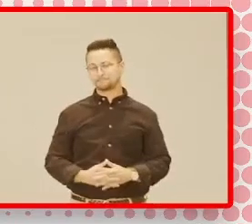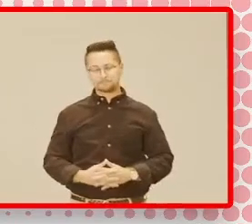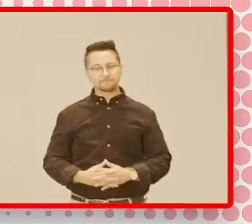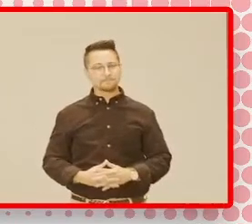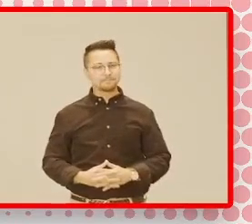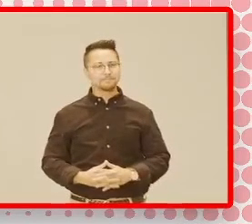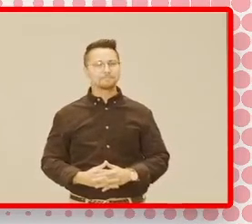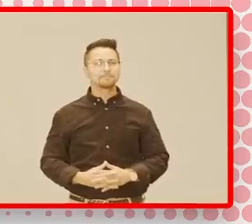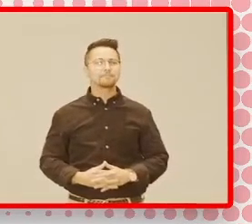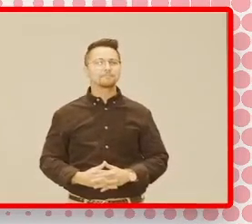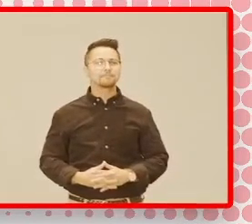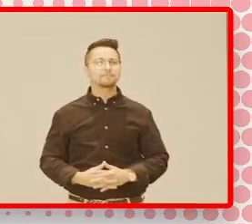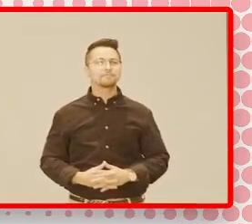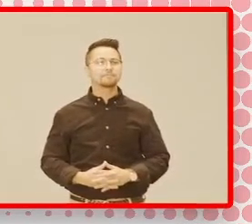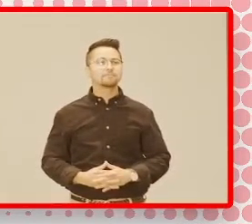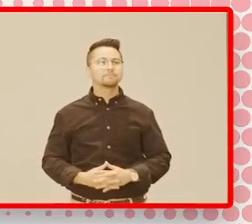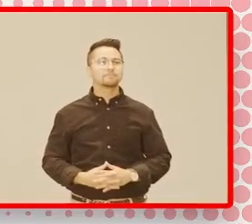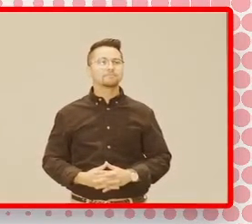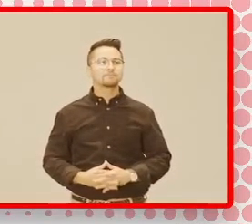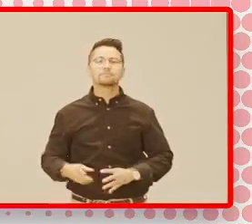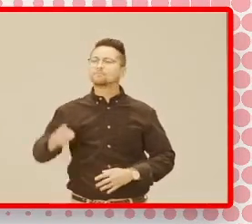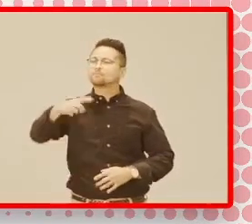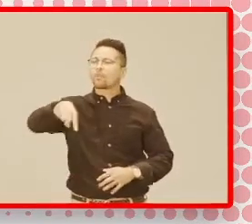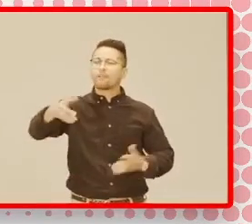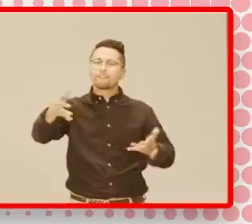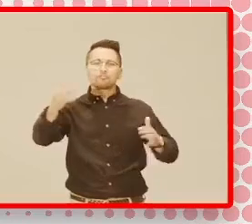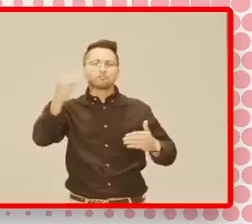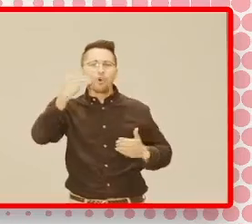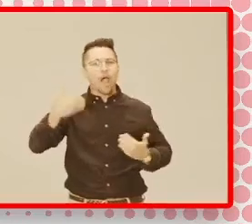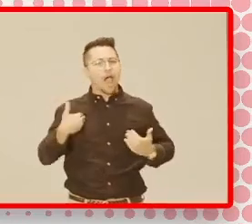Y'all know I got a success plan.